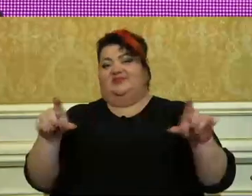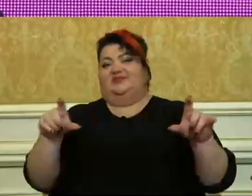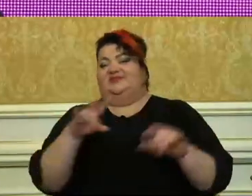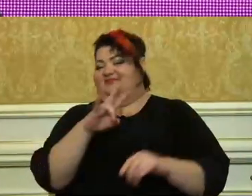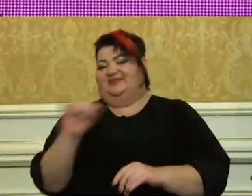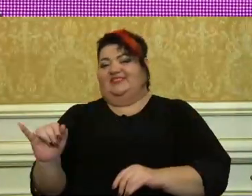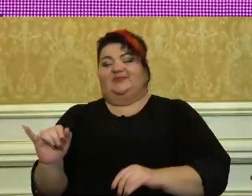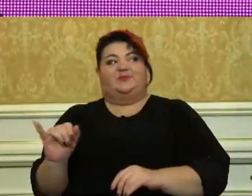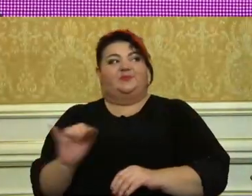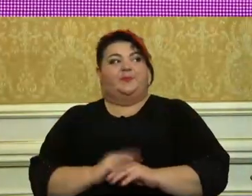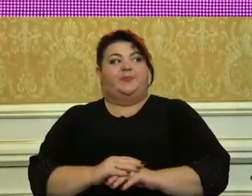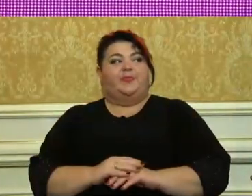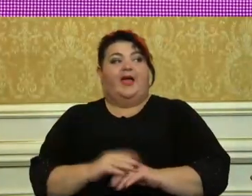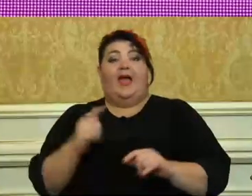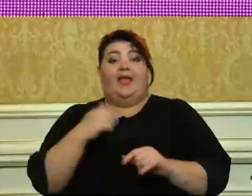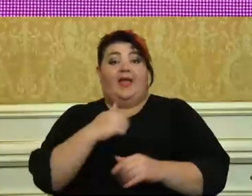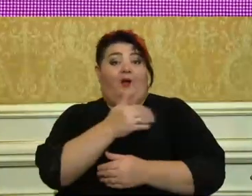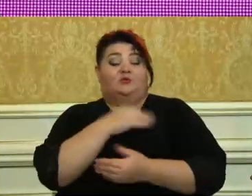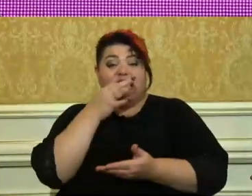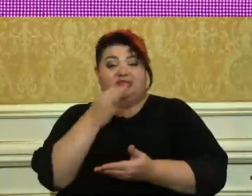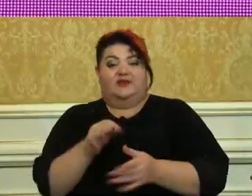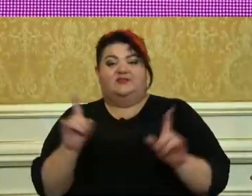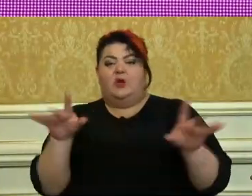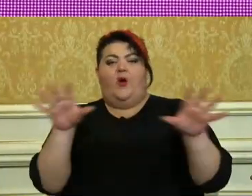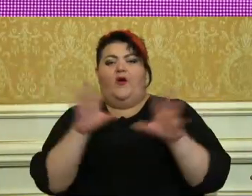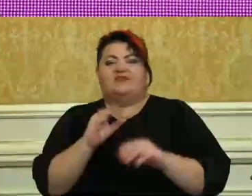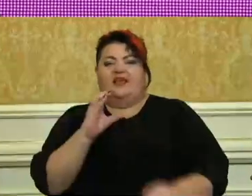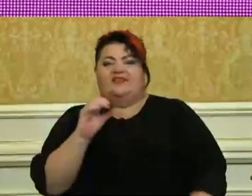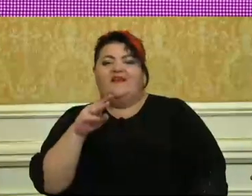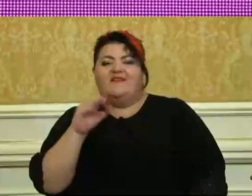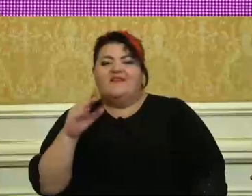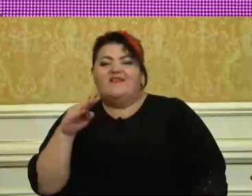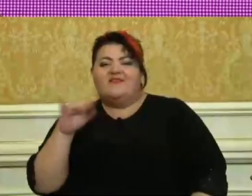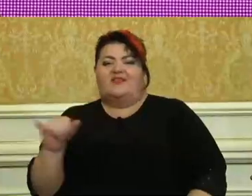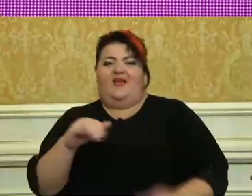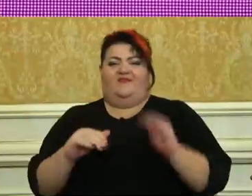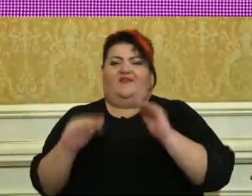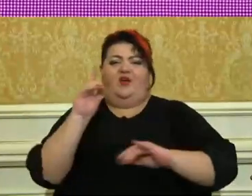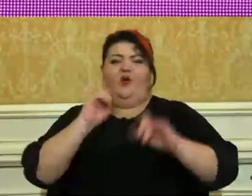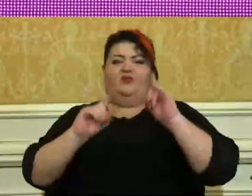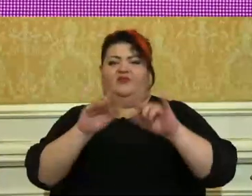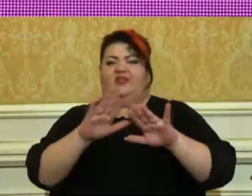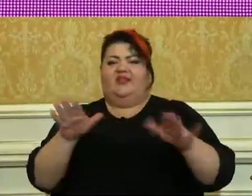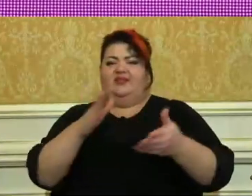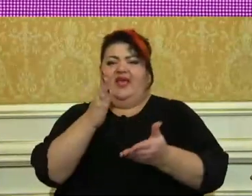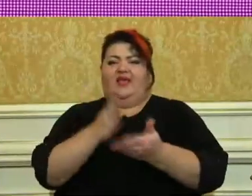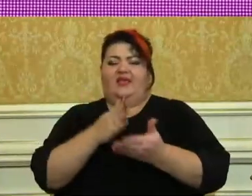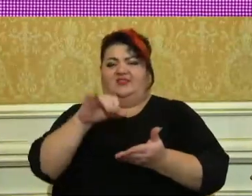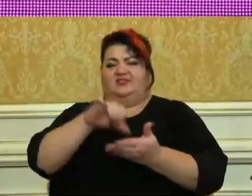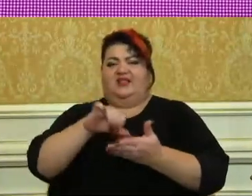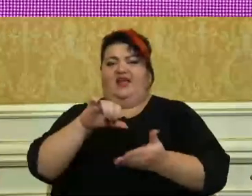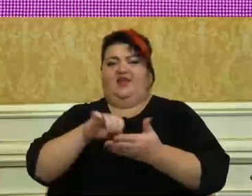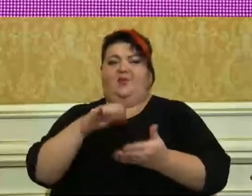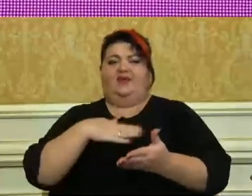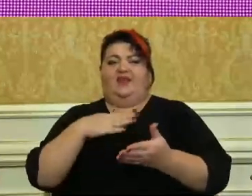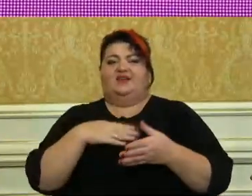our parliamentary caucus? And I would like to say from the very beginning, so all of the sexists in Iran, they are not the members